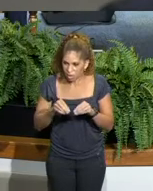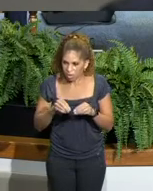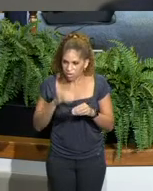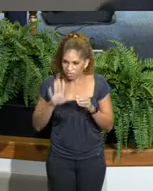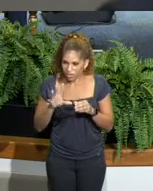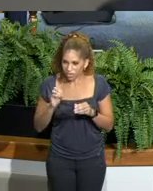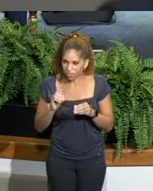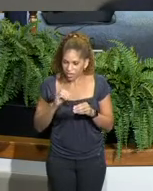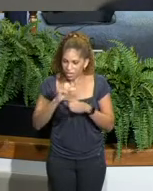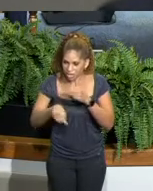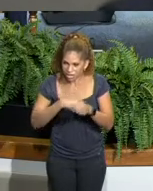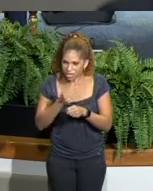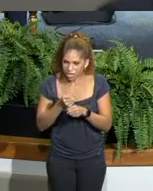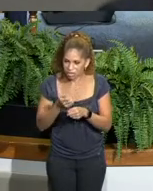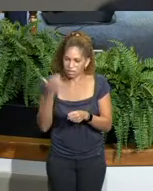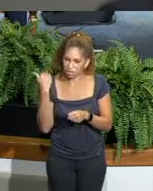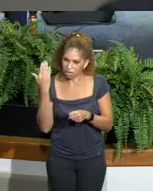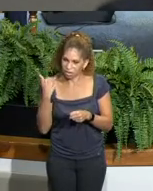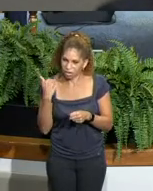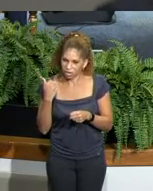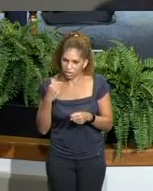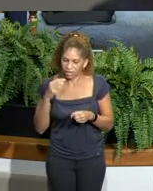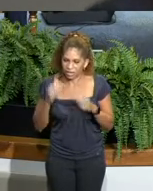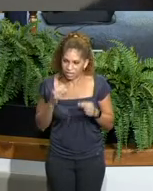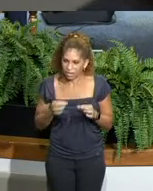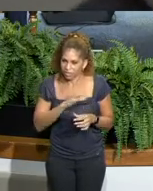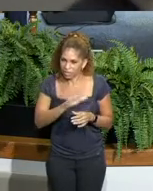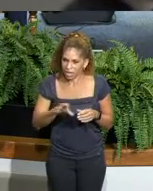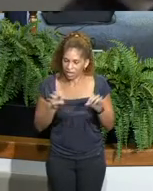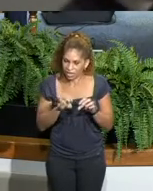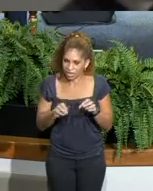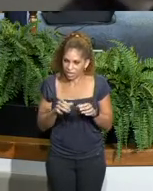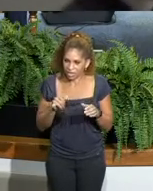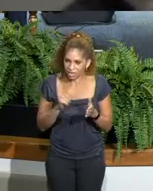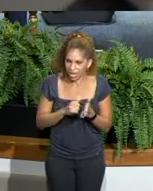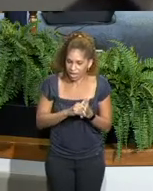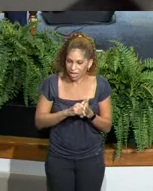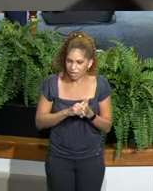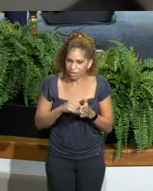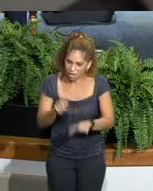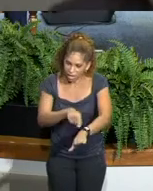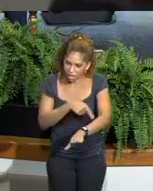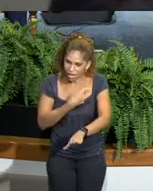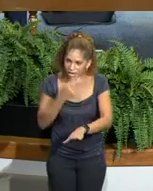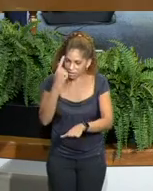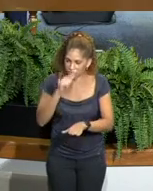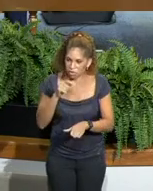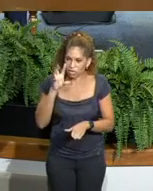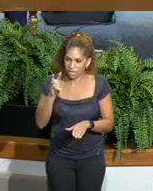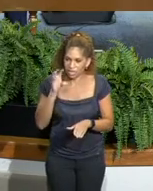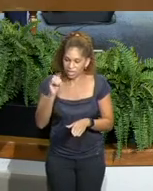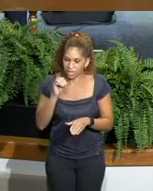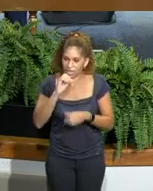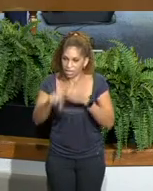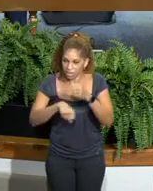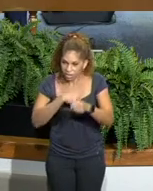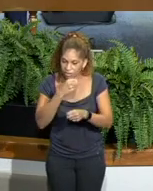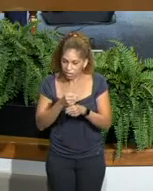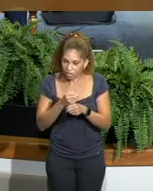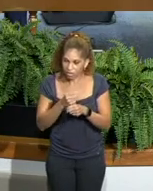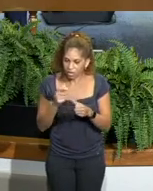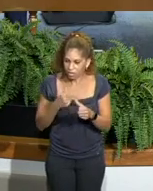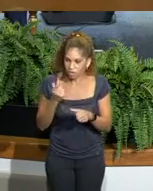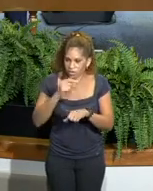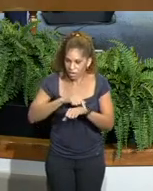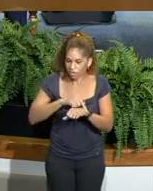in the 1960s, and they said if they did it, it would last for more than 60 years. The first